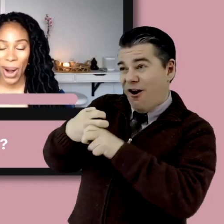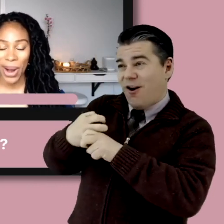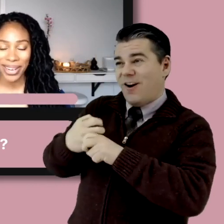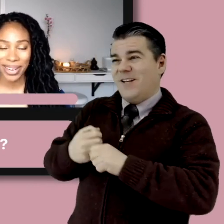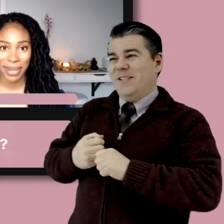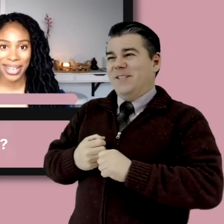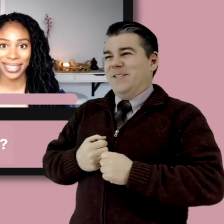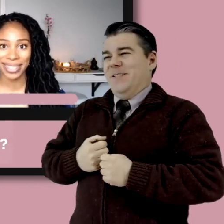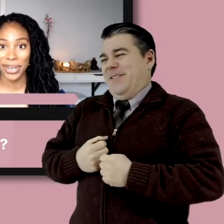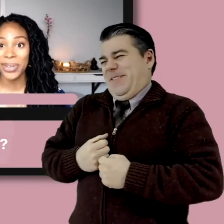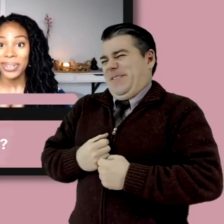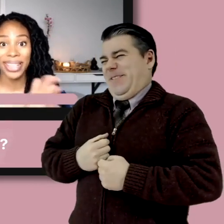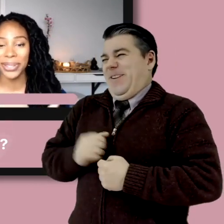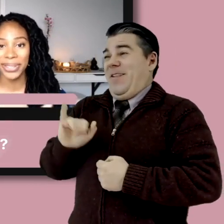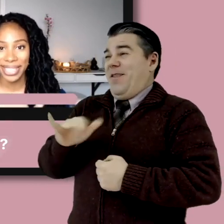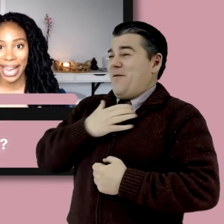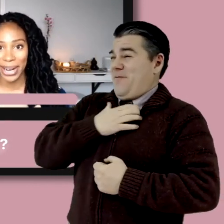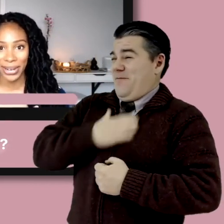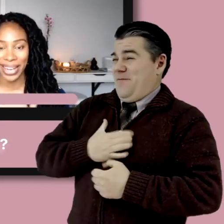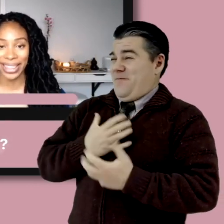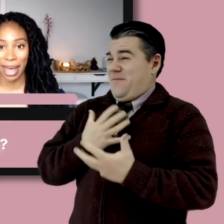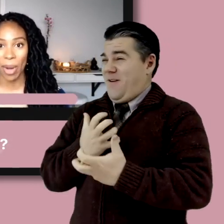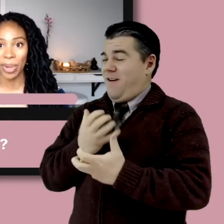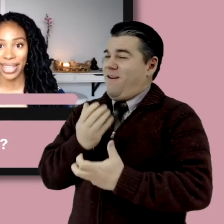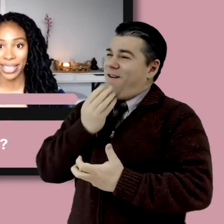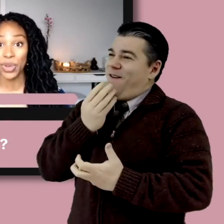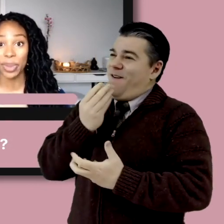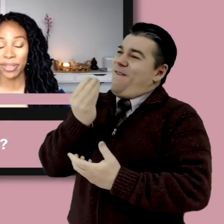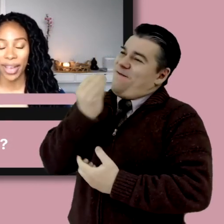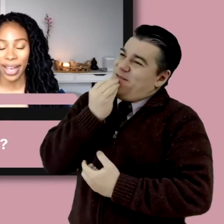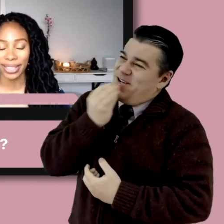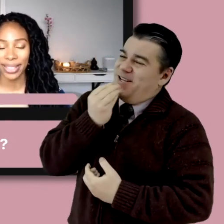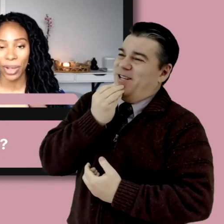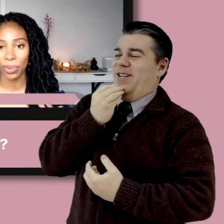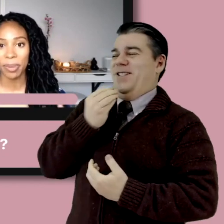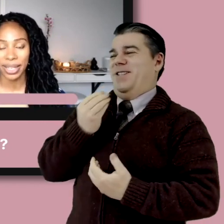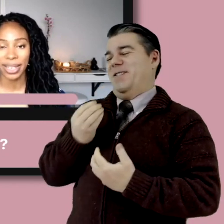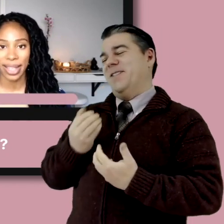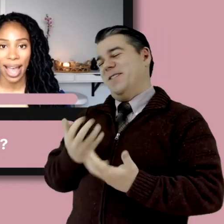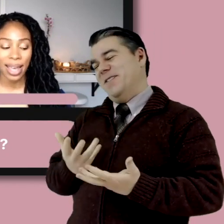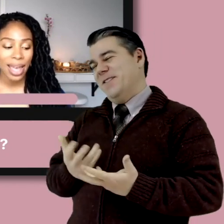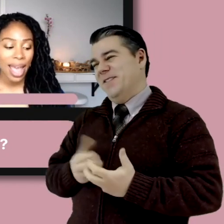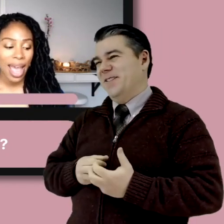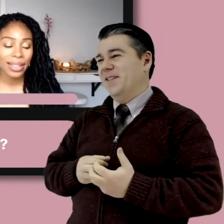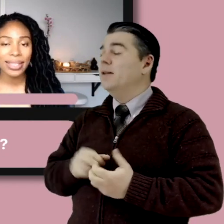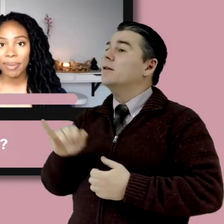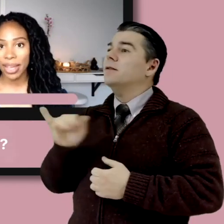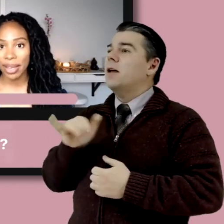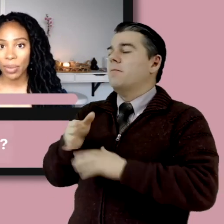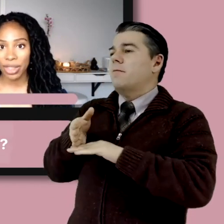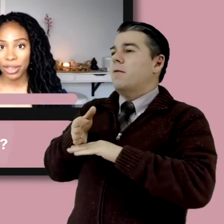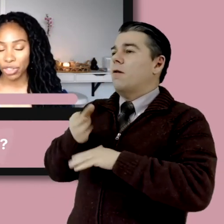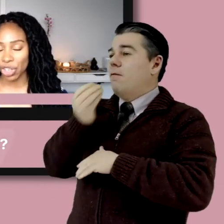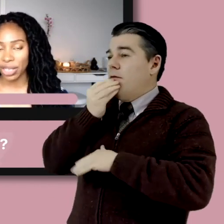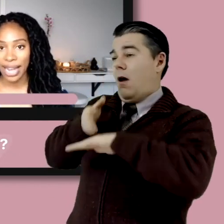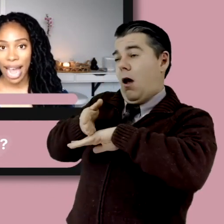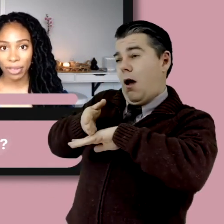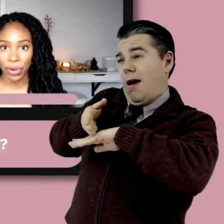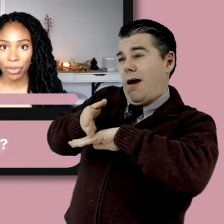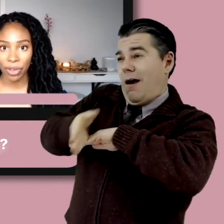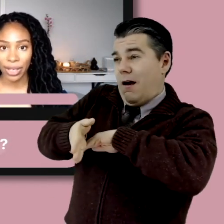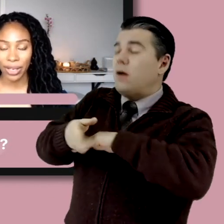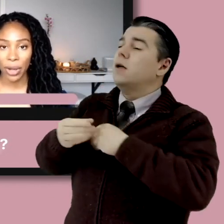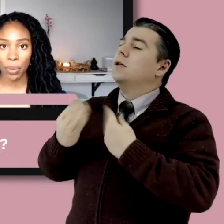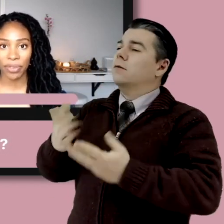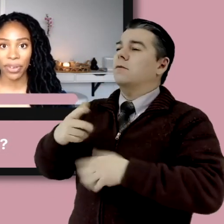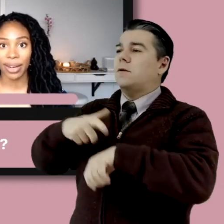work hard because their desire at that moment is to be fed. And so respecting that. And then same thing with just after